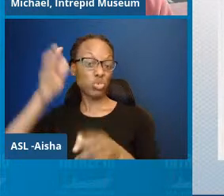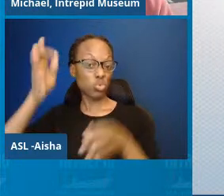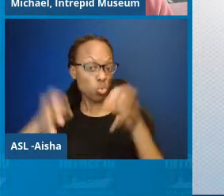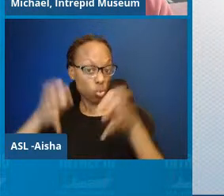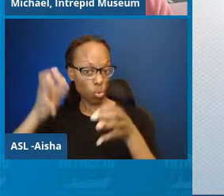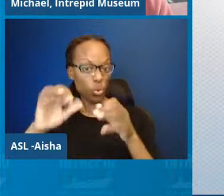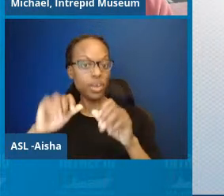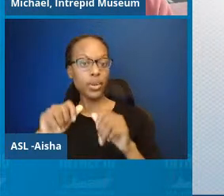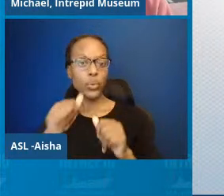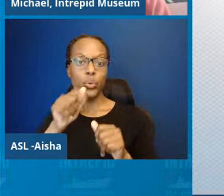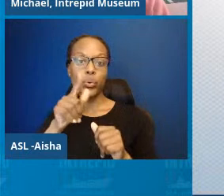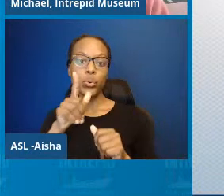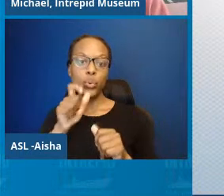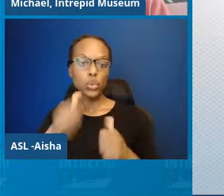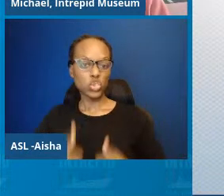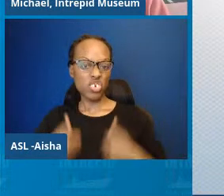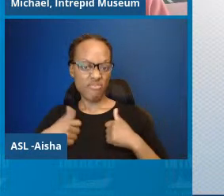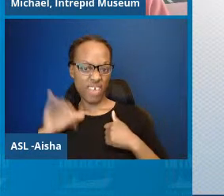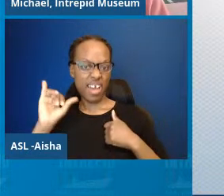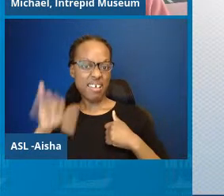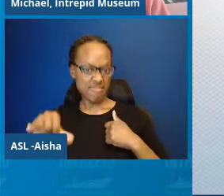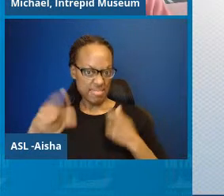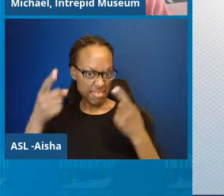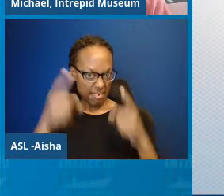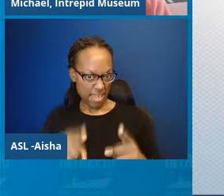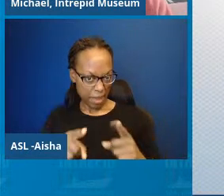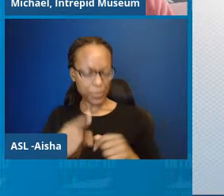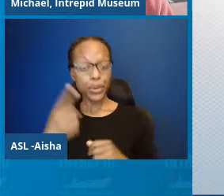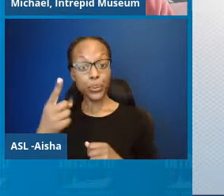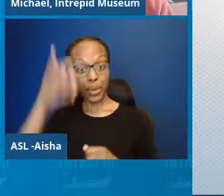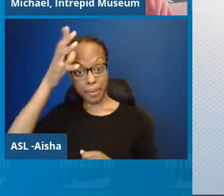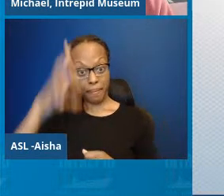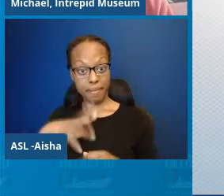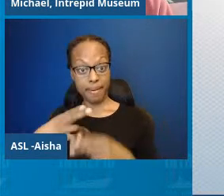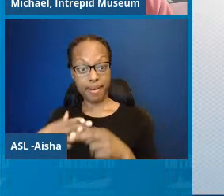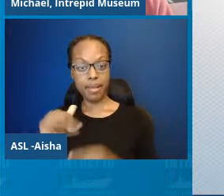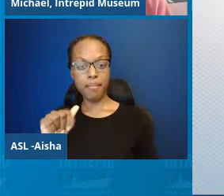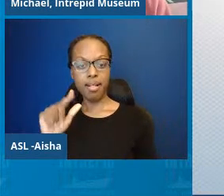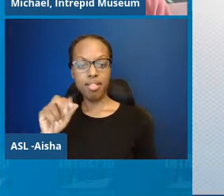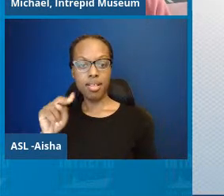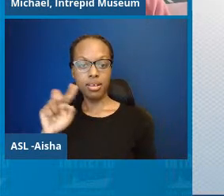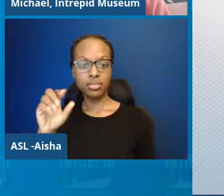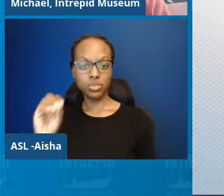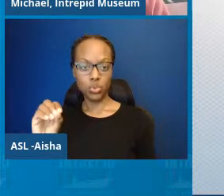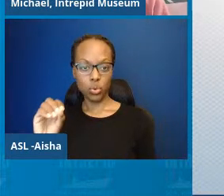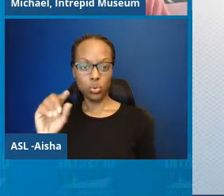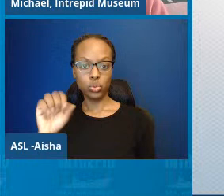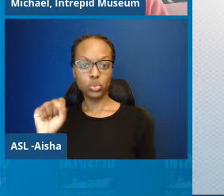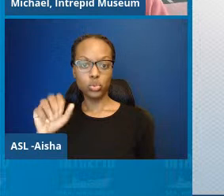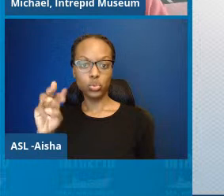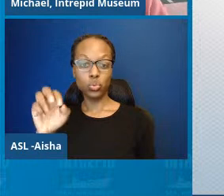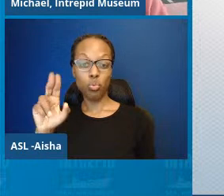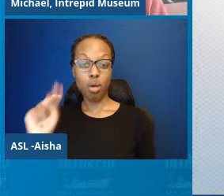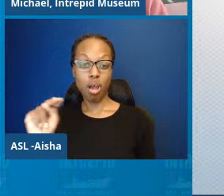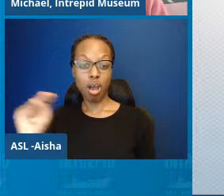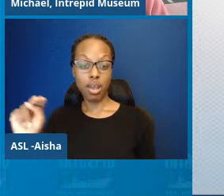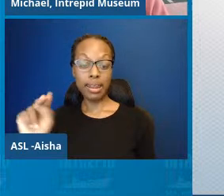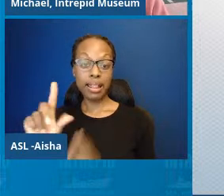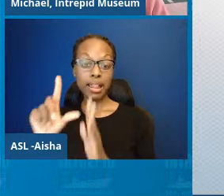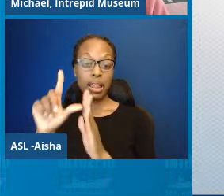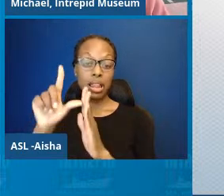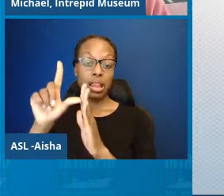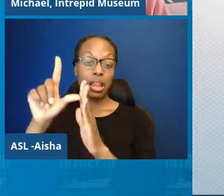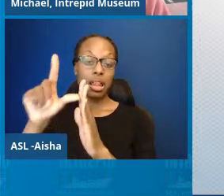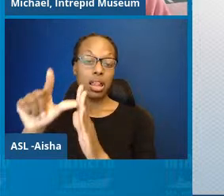in particular, Alonzo Swan, he's the gentleman in this picture who 50 years later is actually